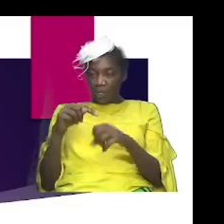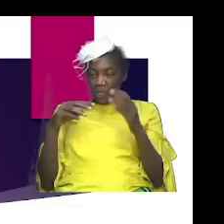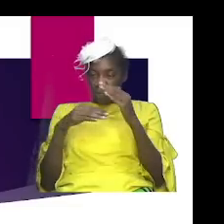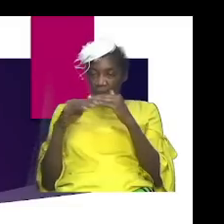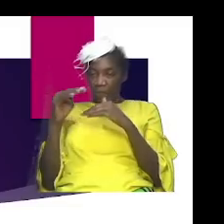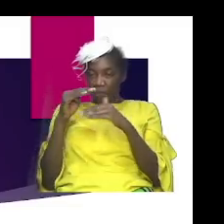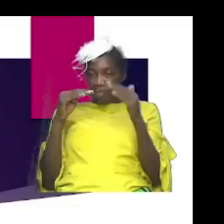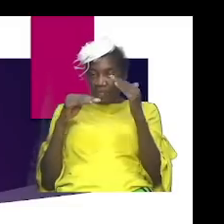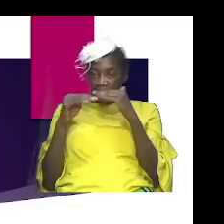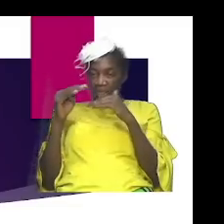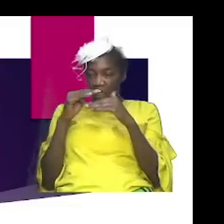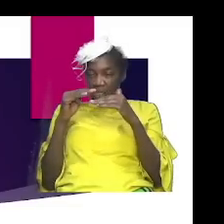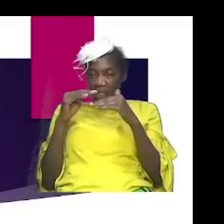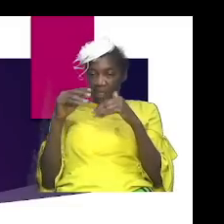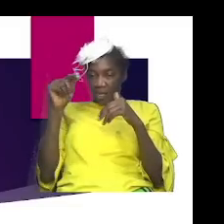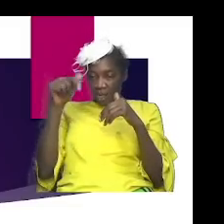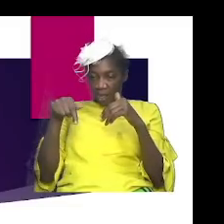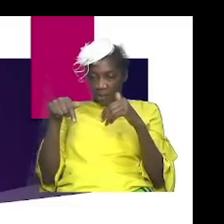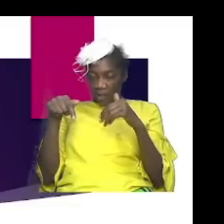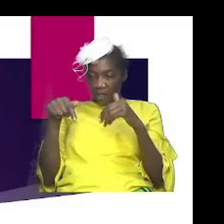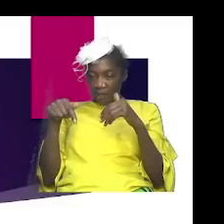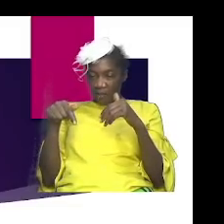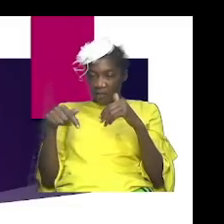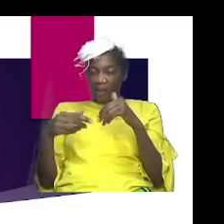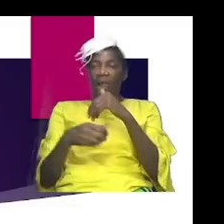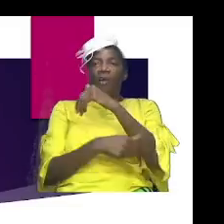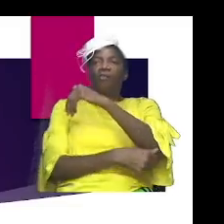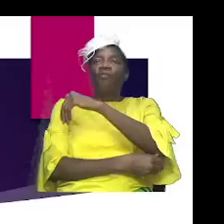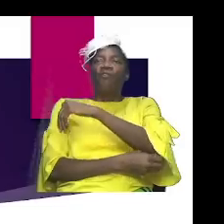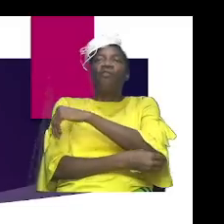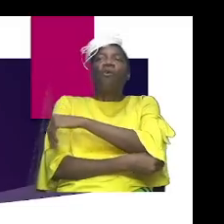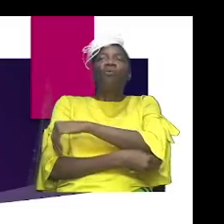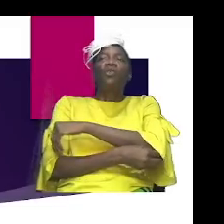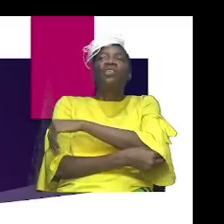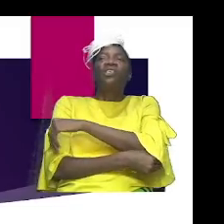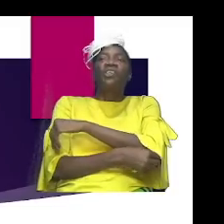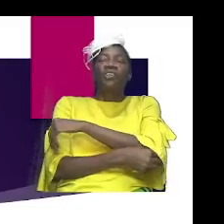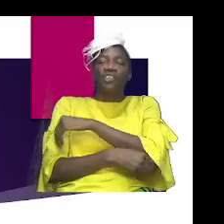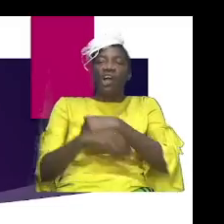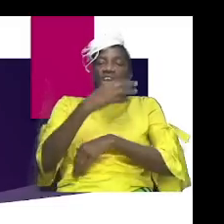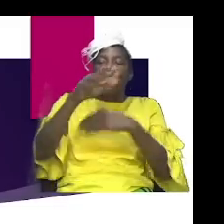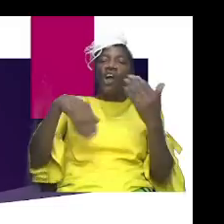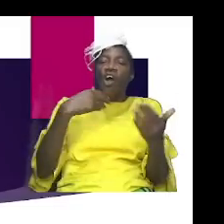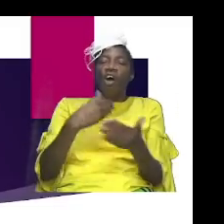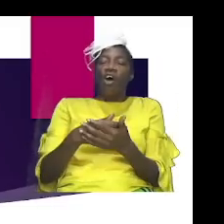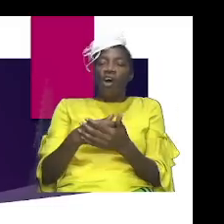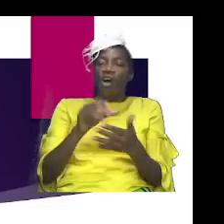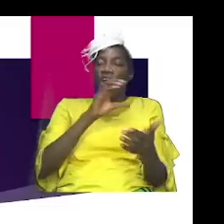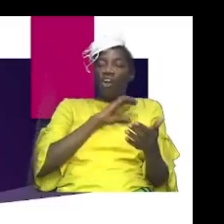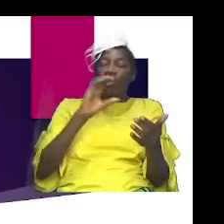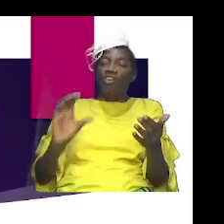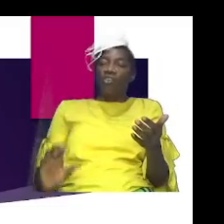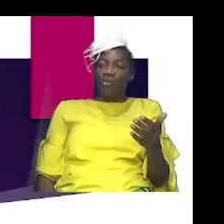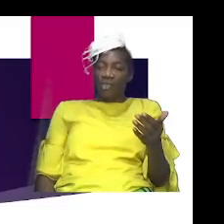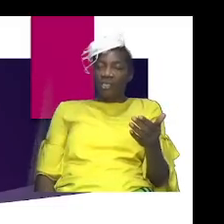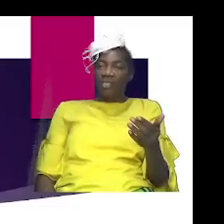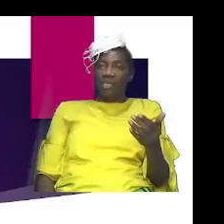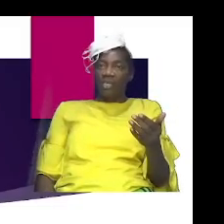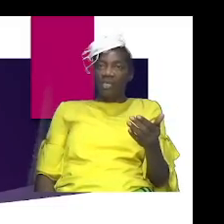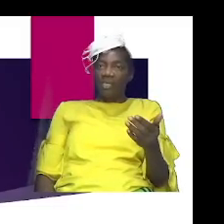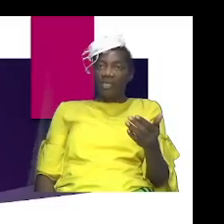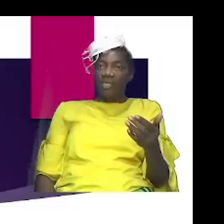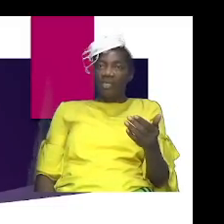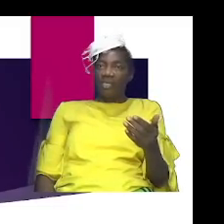building on this foundation. And all of us that are Christians, in